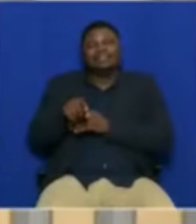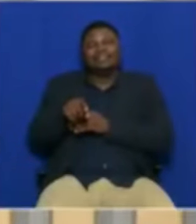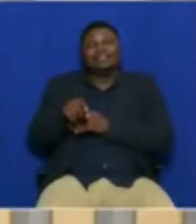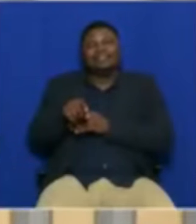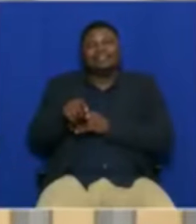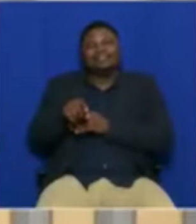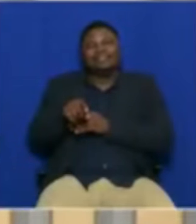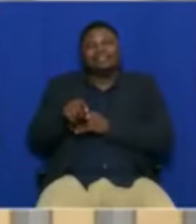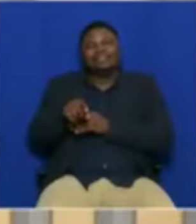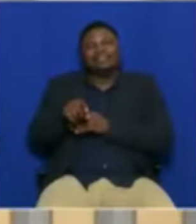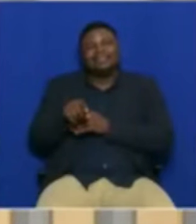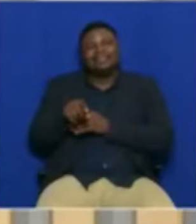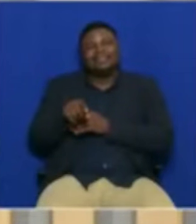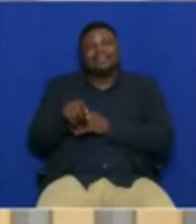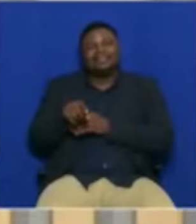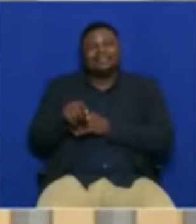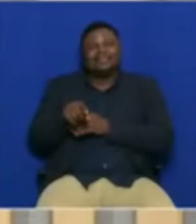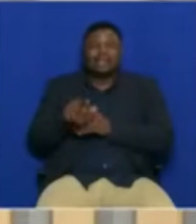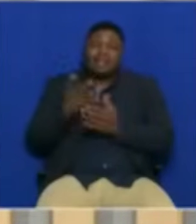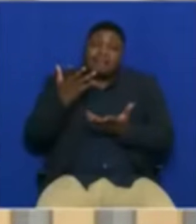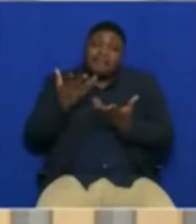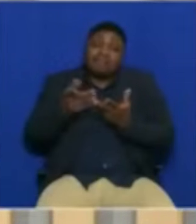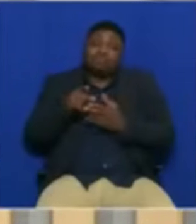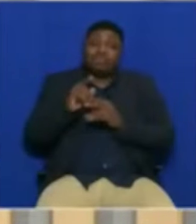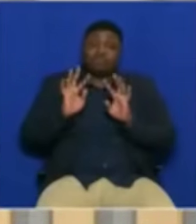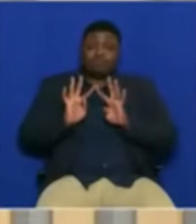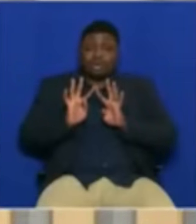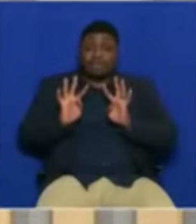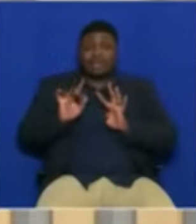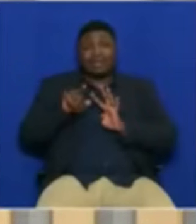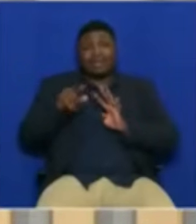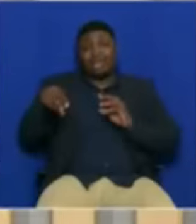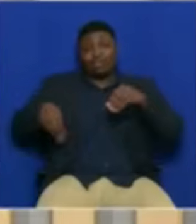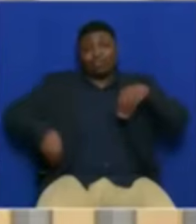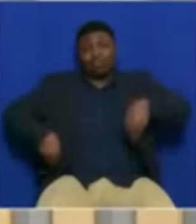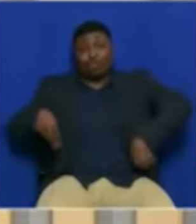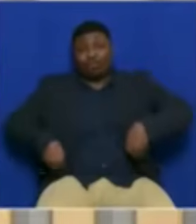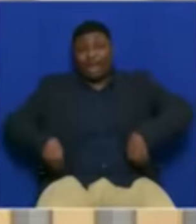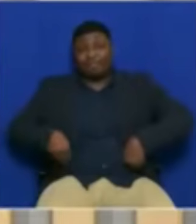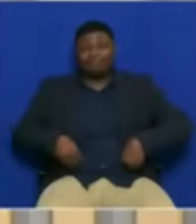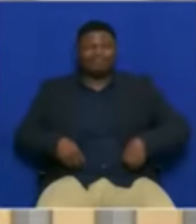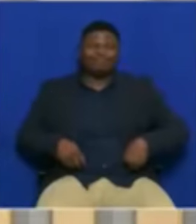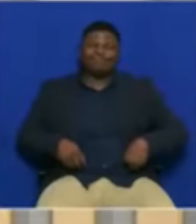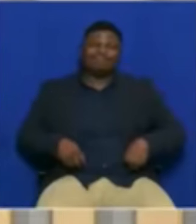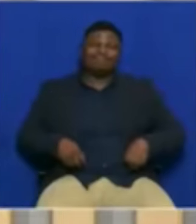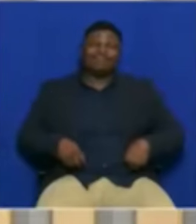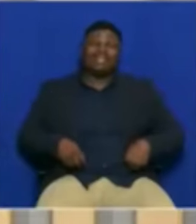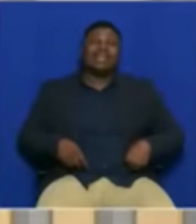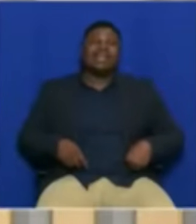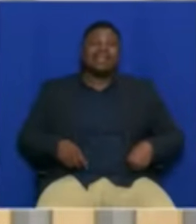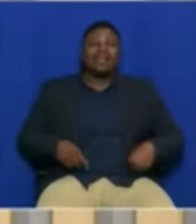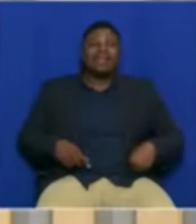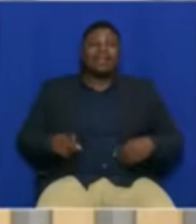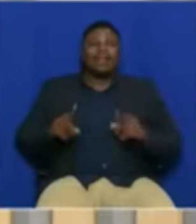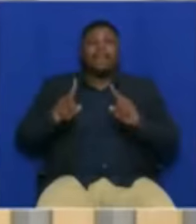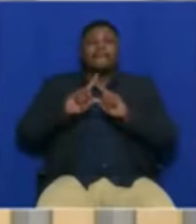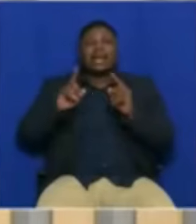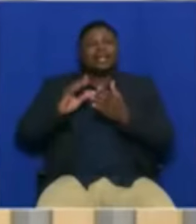found now the panel is corrupt. I don't know if I'm understanding you correctly, because you have